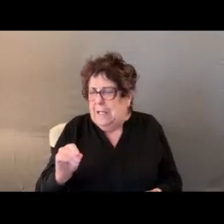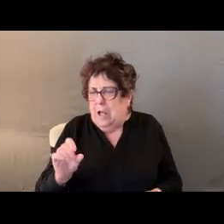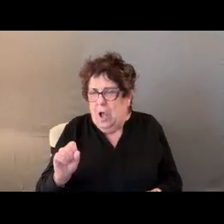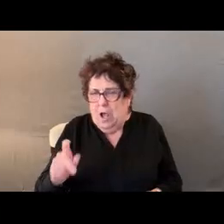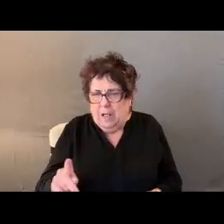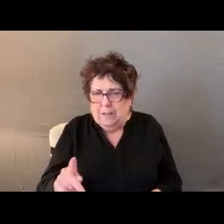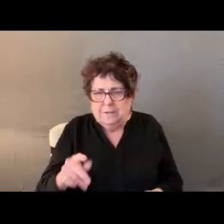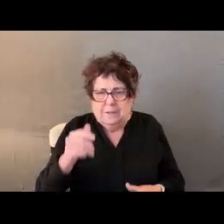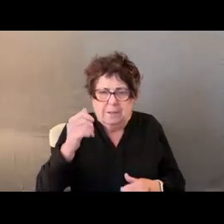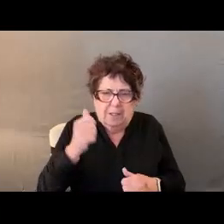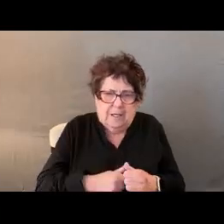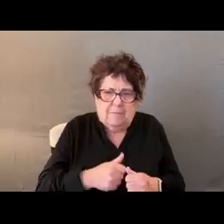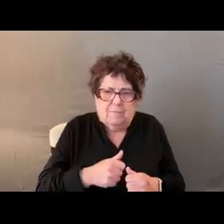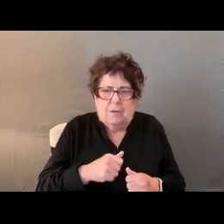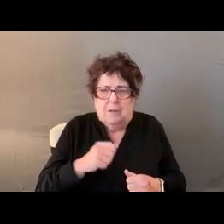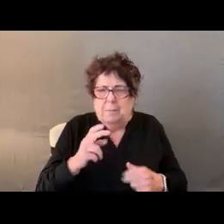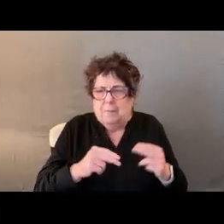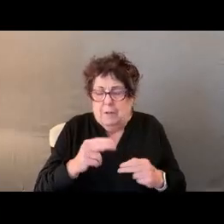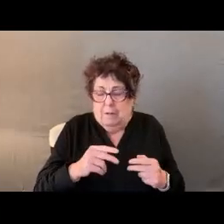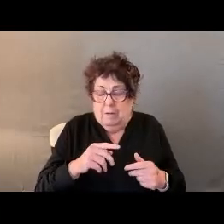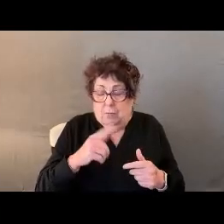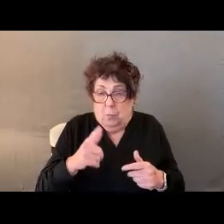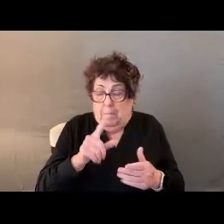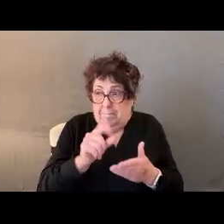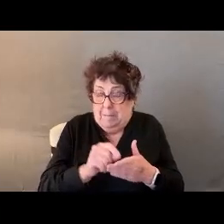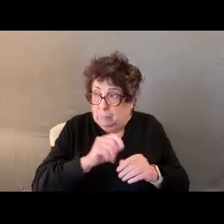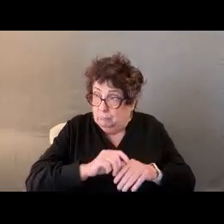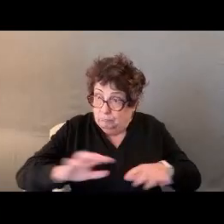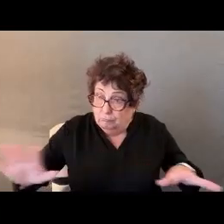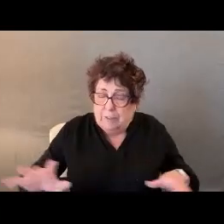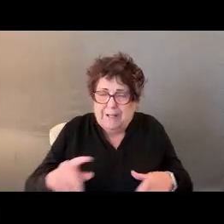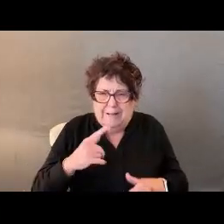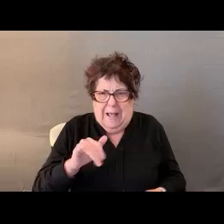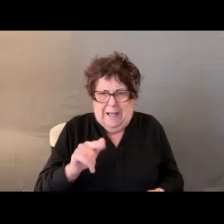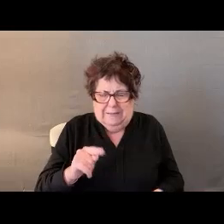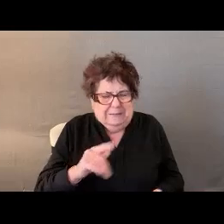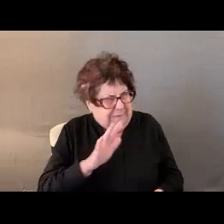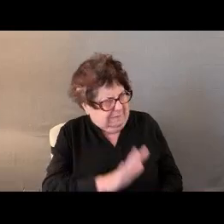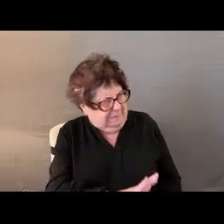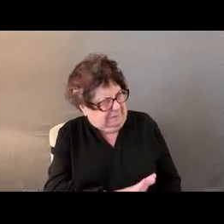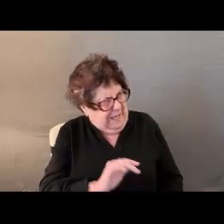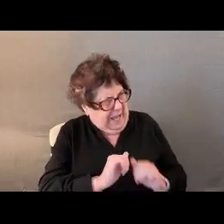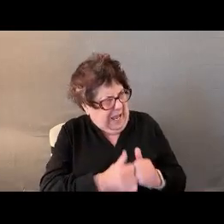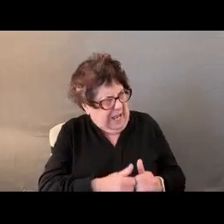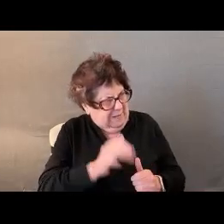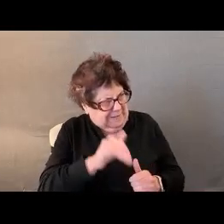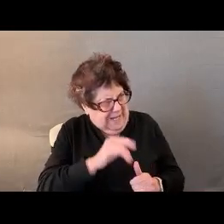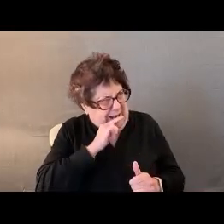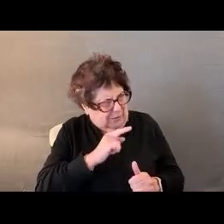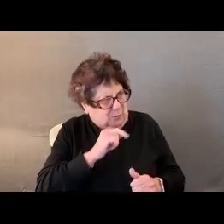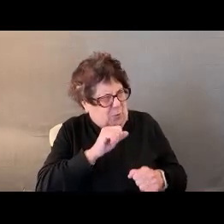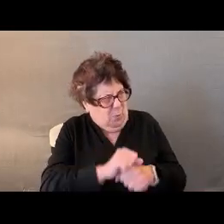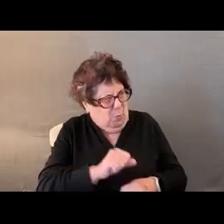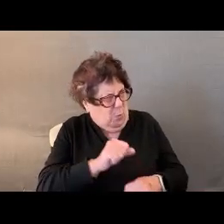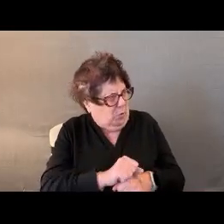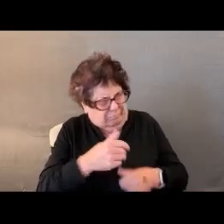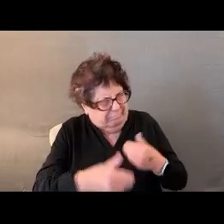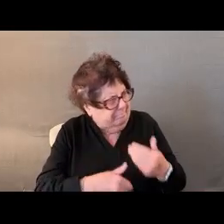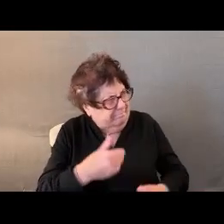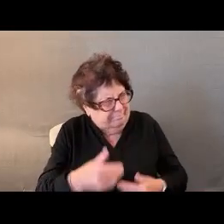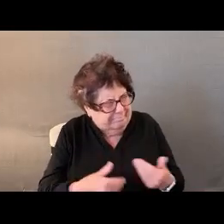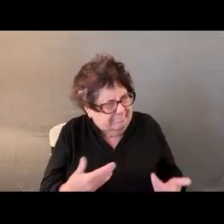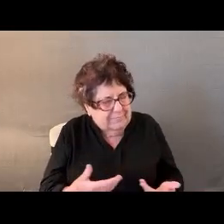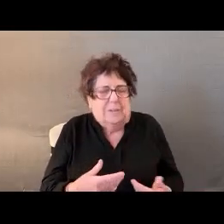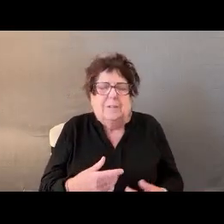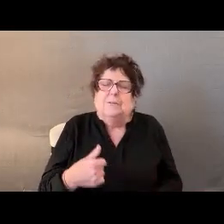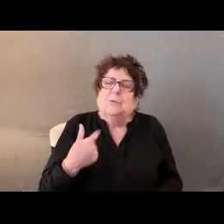and the IT folks come back with a million concerns about how that would actually play out in real life. So we talked to them. And then we also talked with